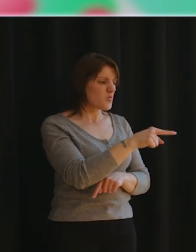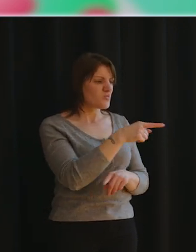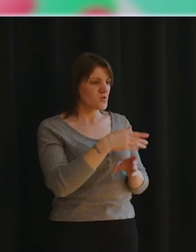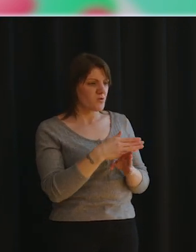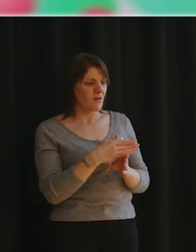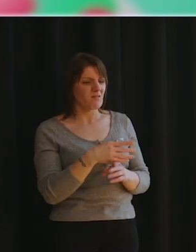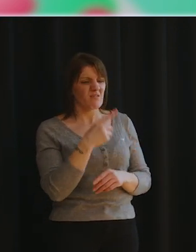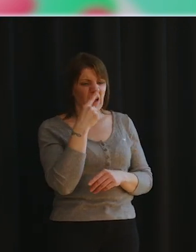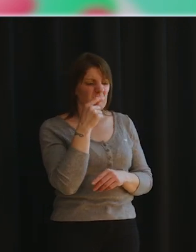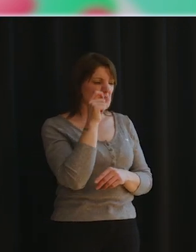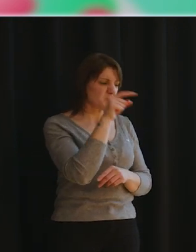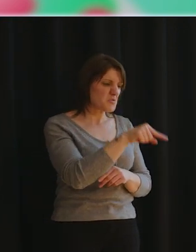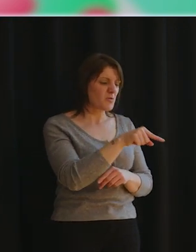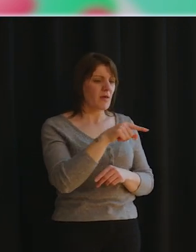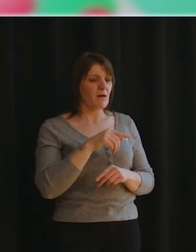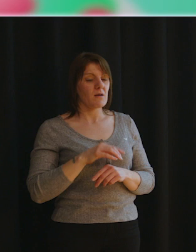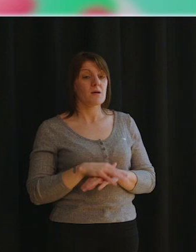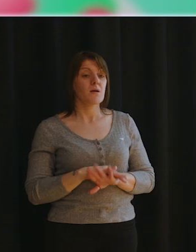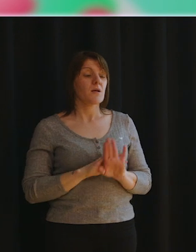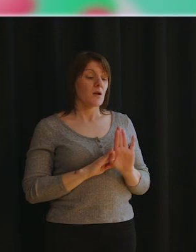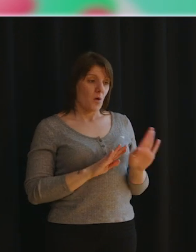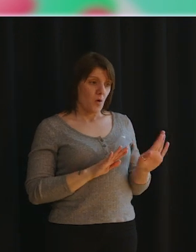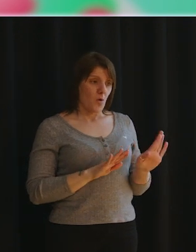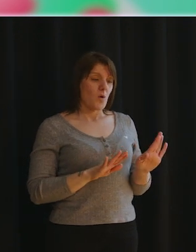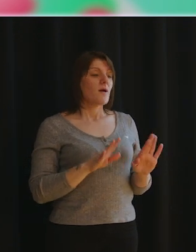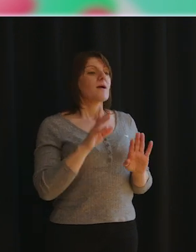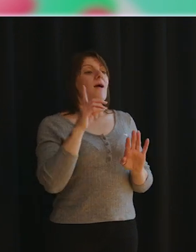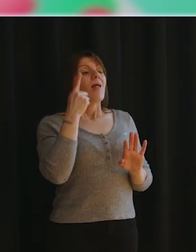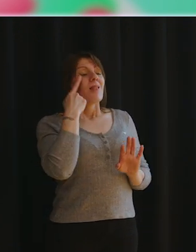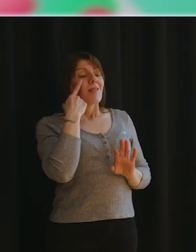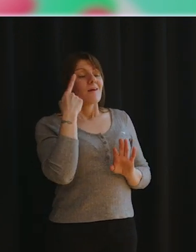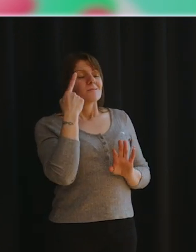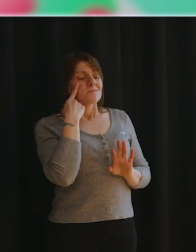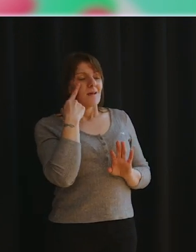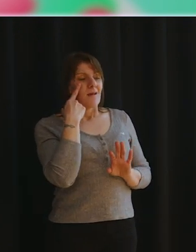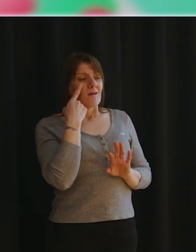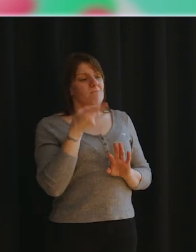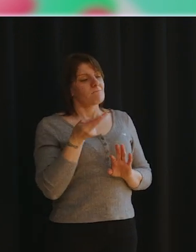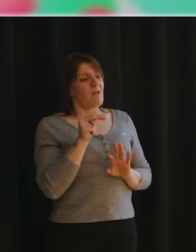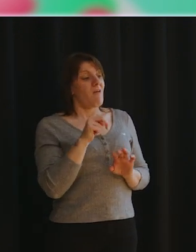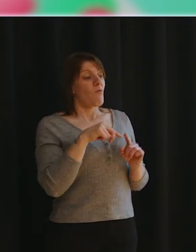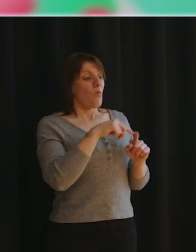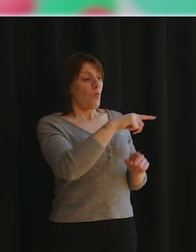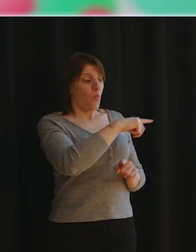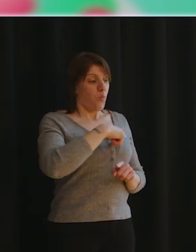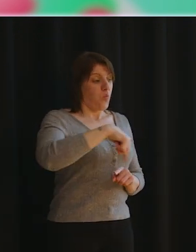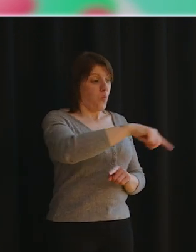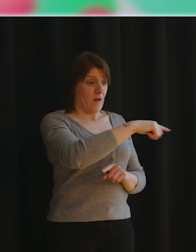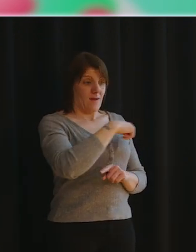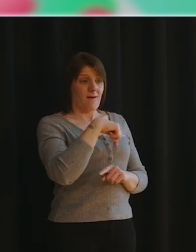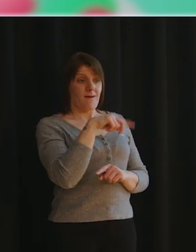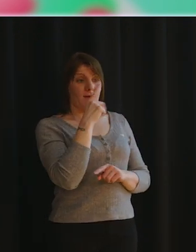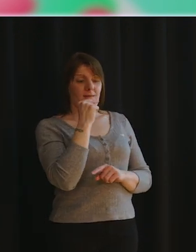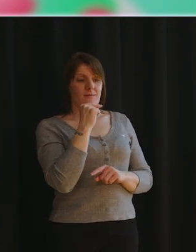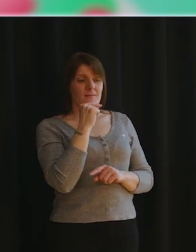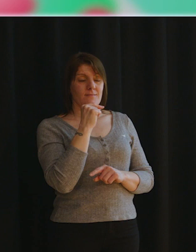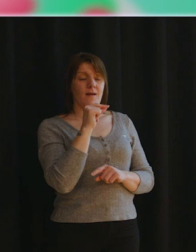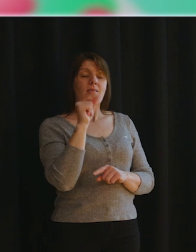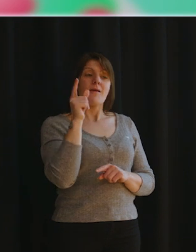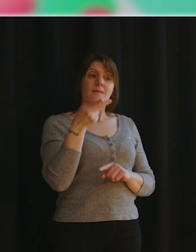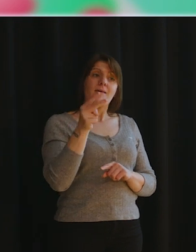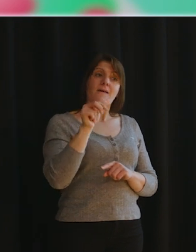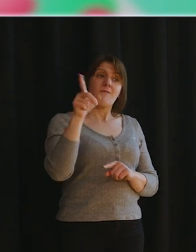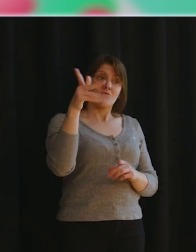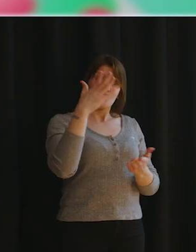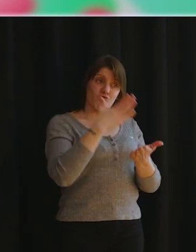doing it to me. It's let's see if we. And if there's that trust between the adult